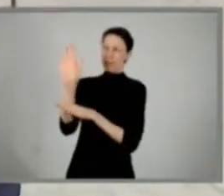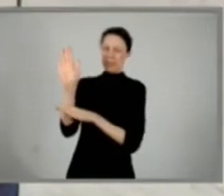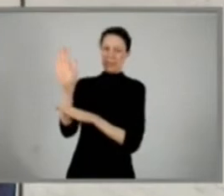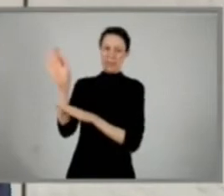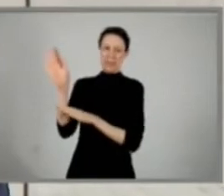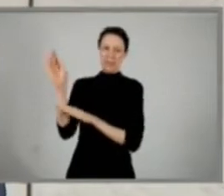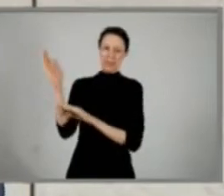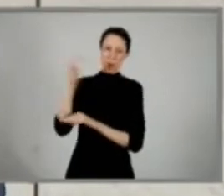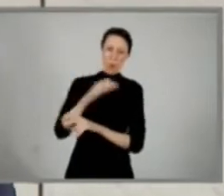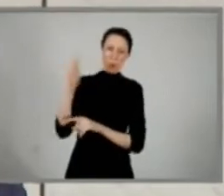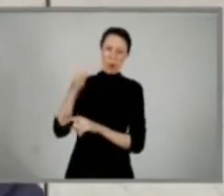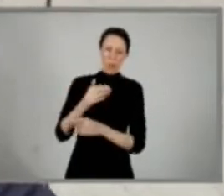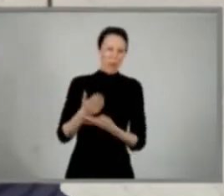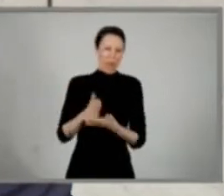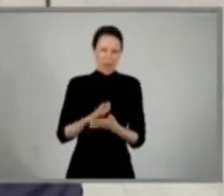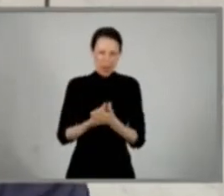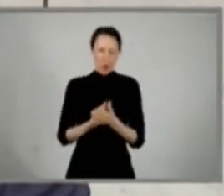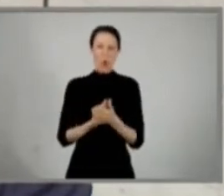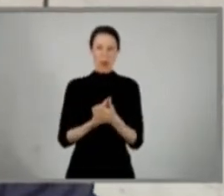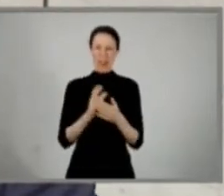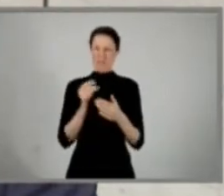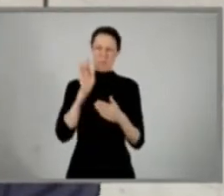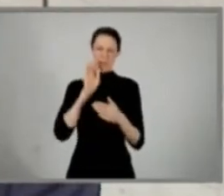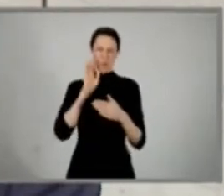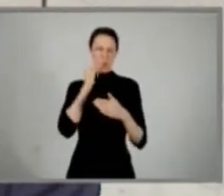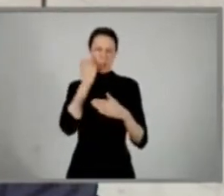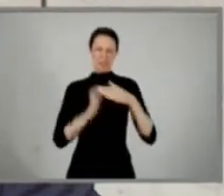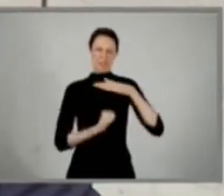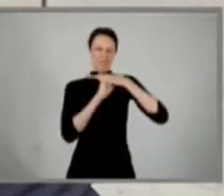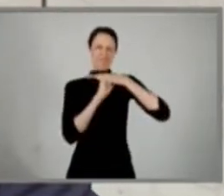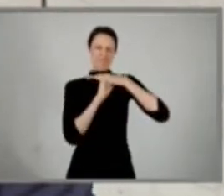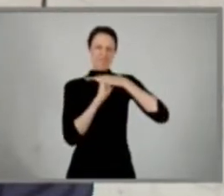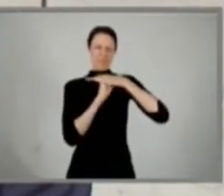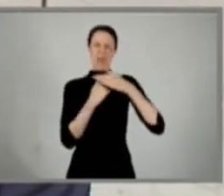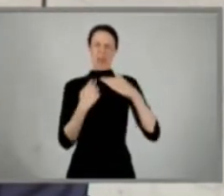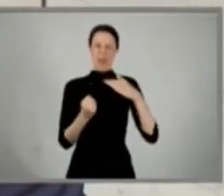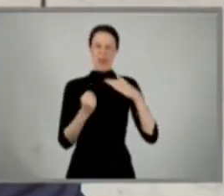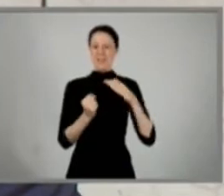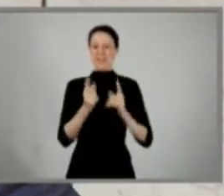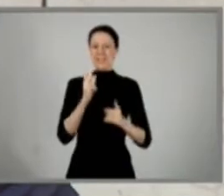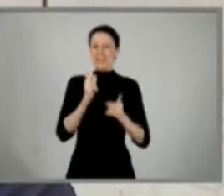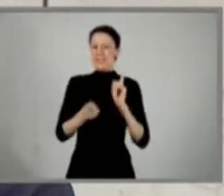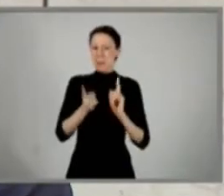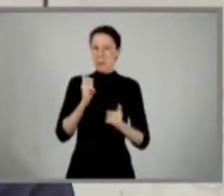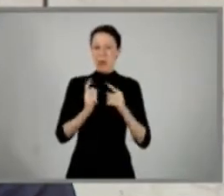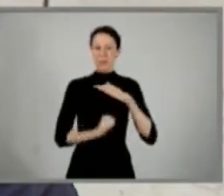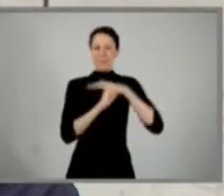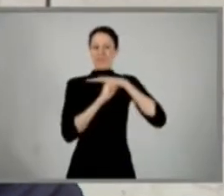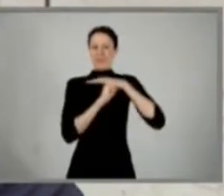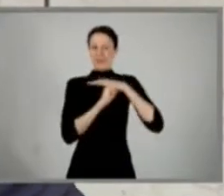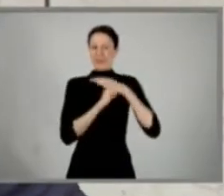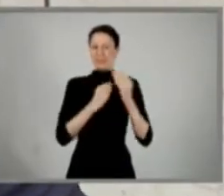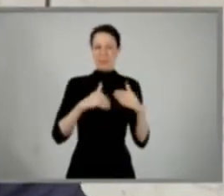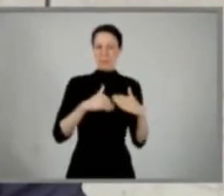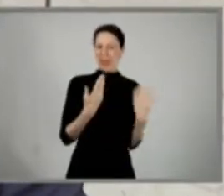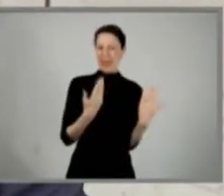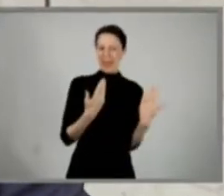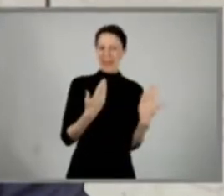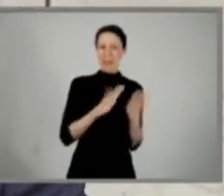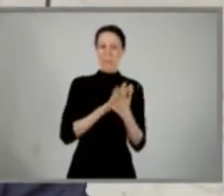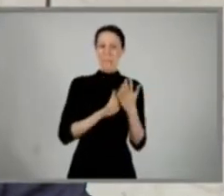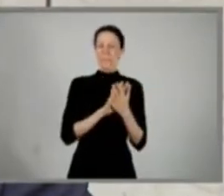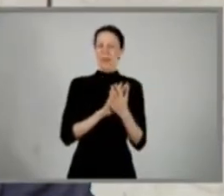daily basis, and that would mean on some occasions a cap might be fully utilised on any given day. So by doing them over a week, that means we